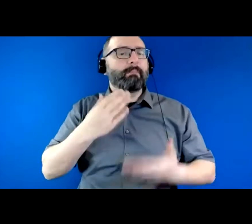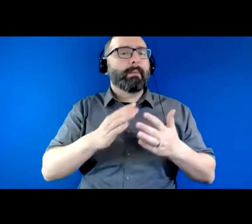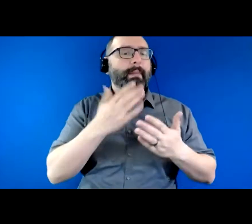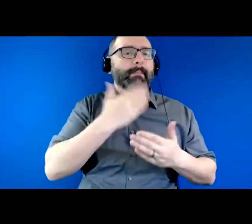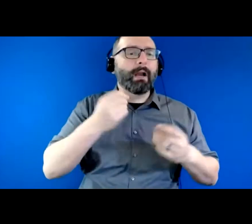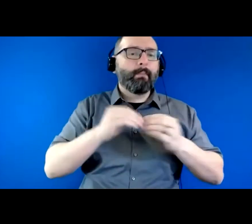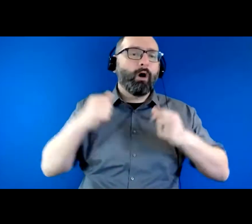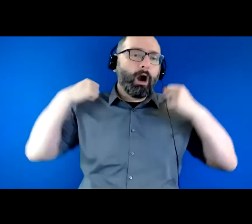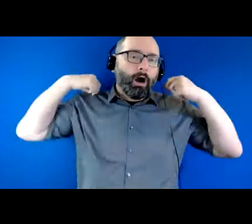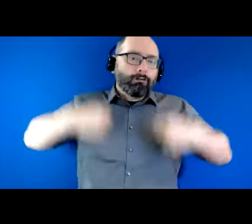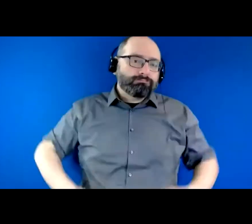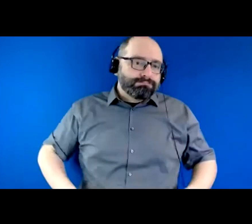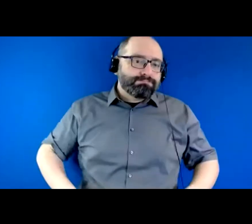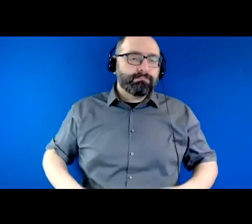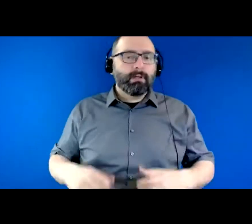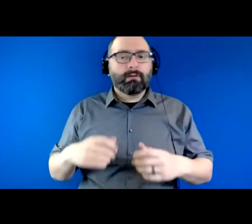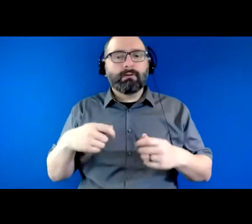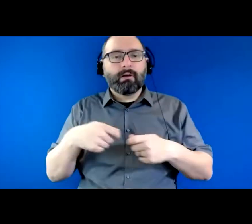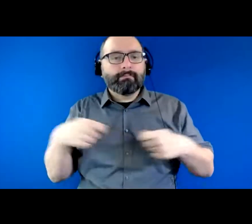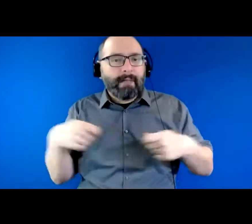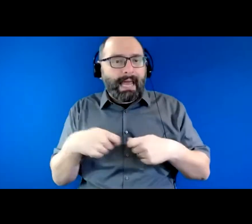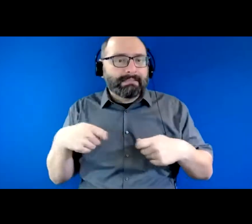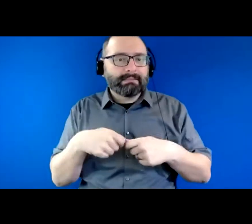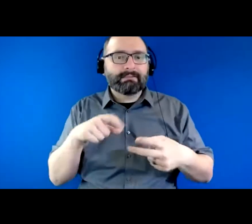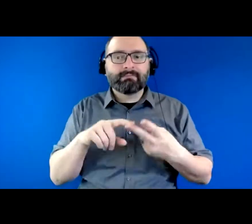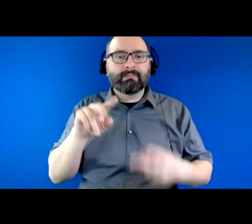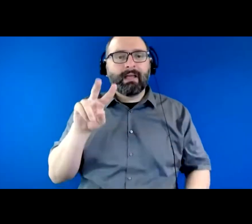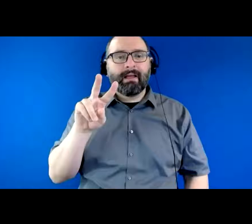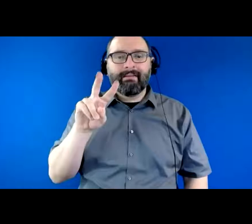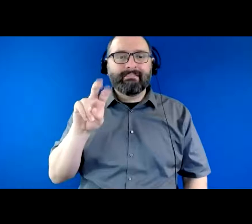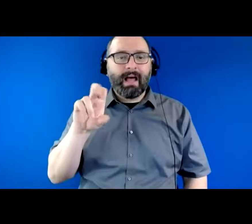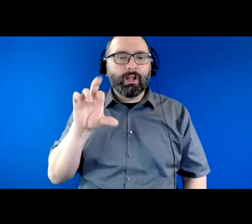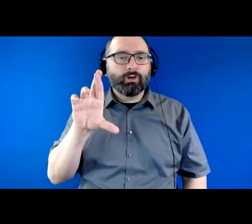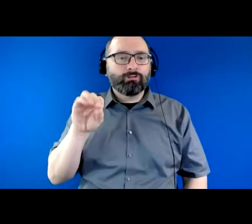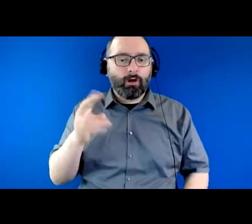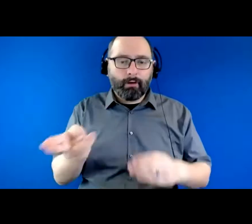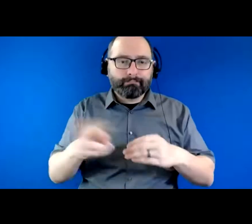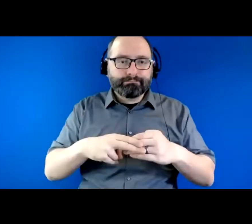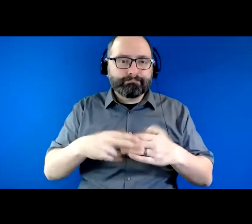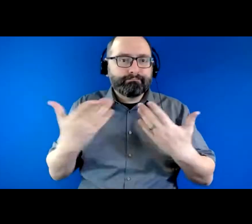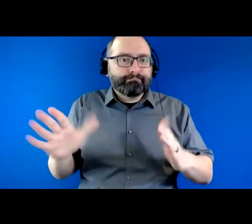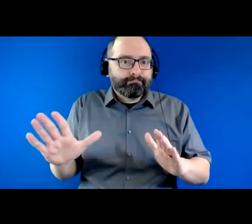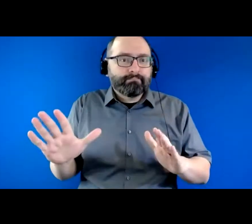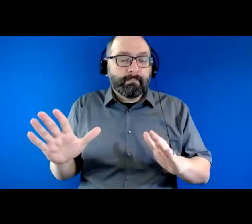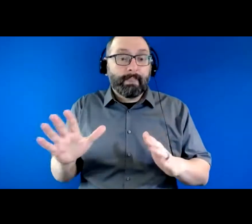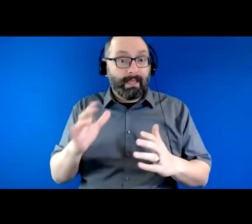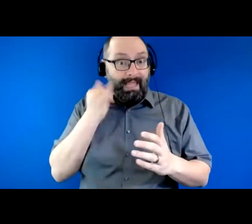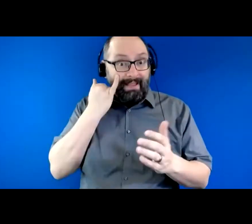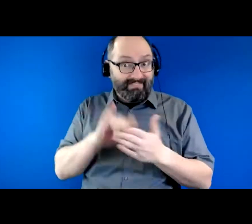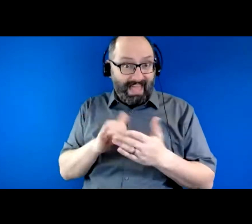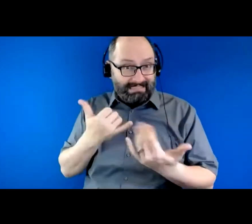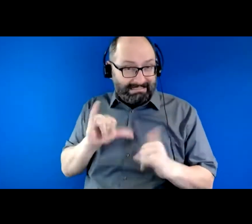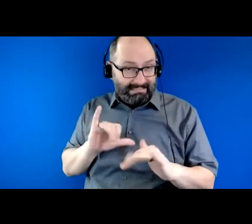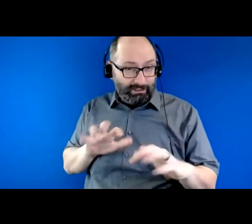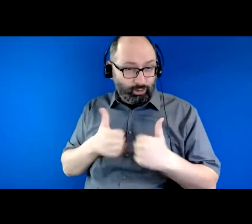more elastic or Velcro for a little bit of ease. So seeing how that works with somebody. If that's still pretty